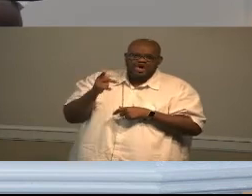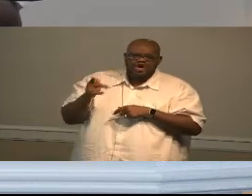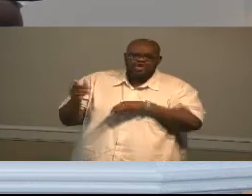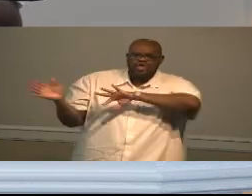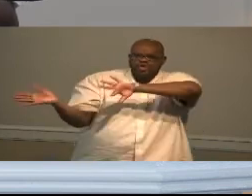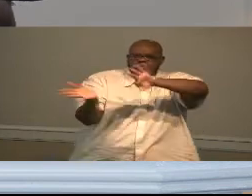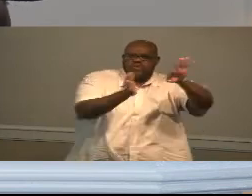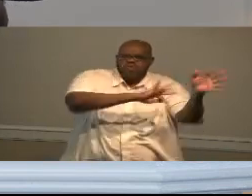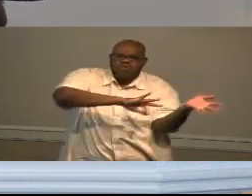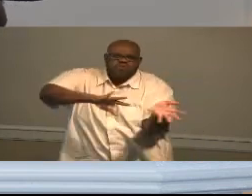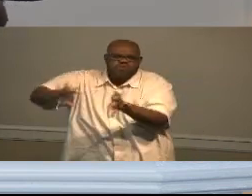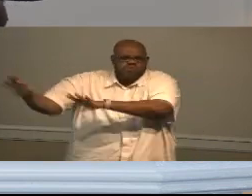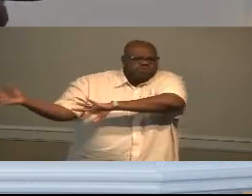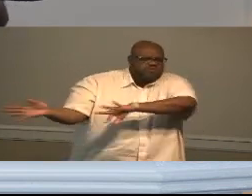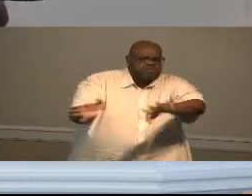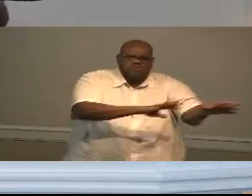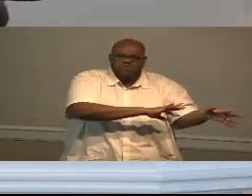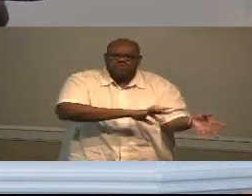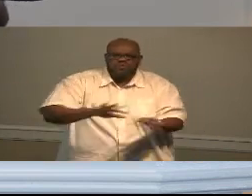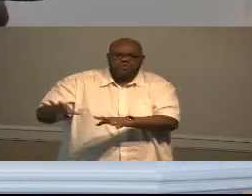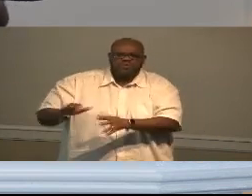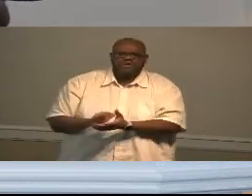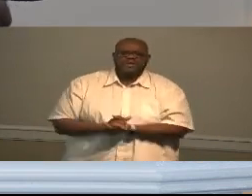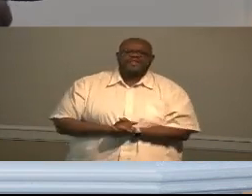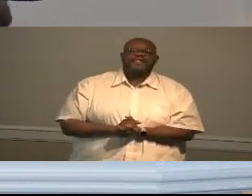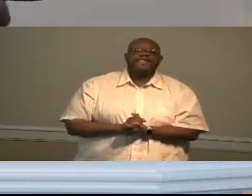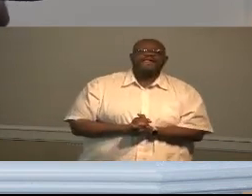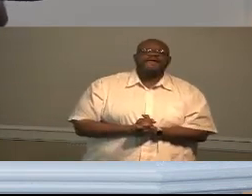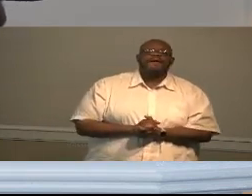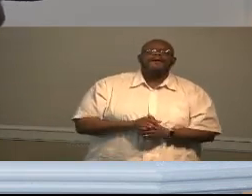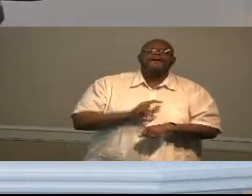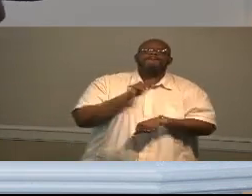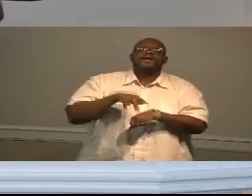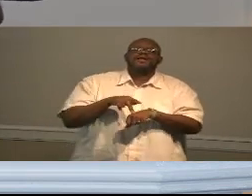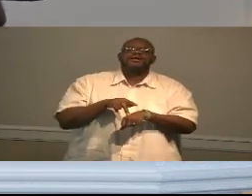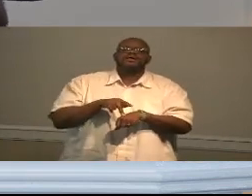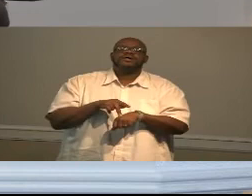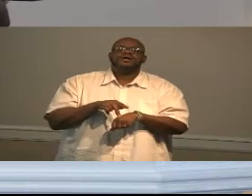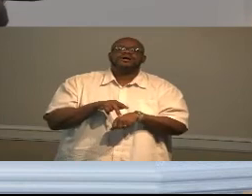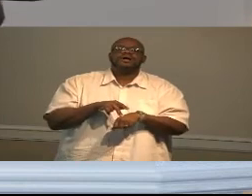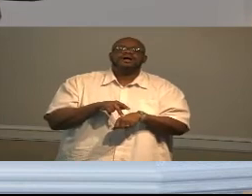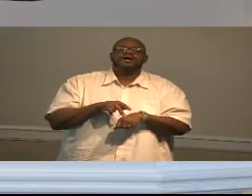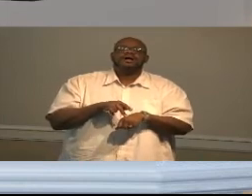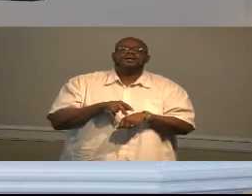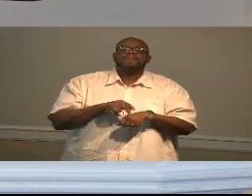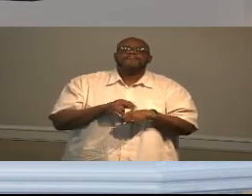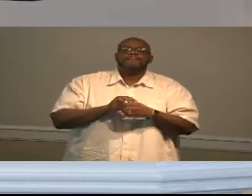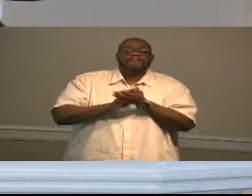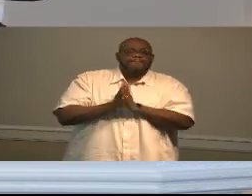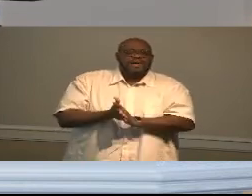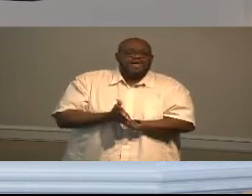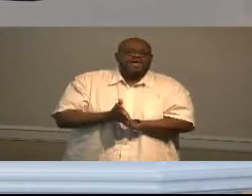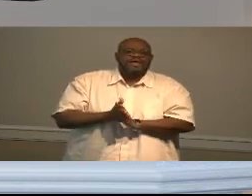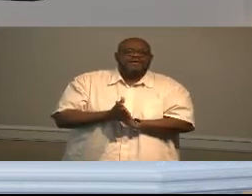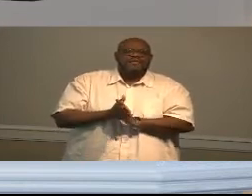wind boisterous. He was afraid. It's there in verse